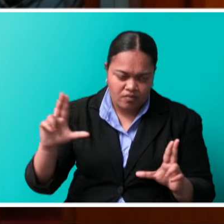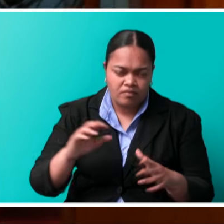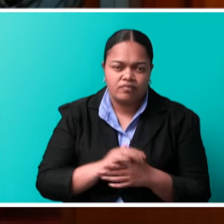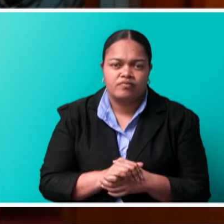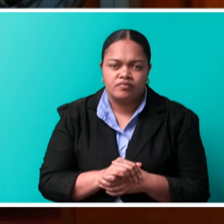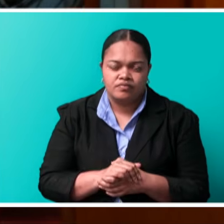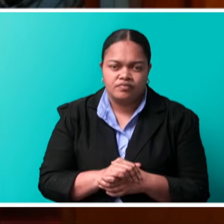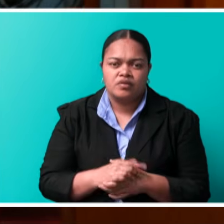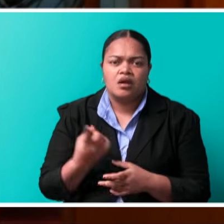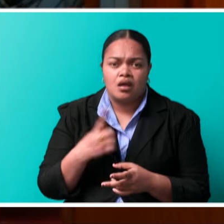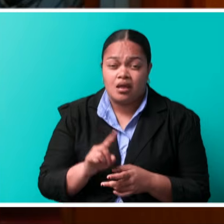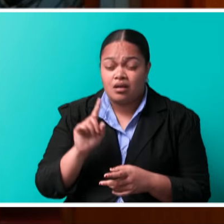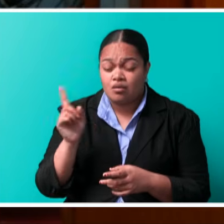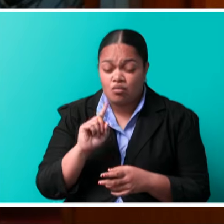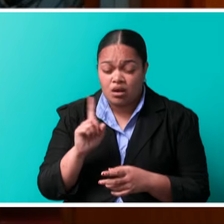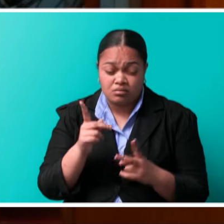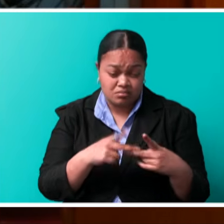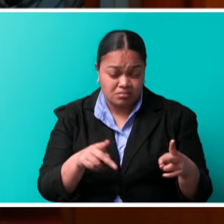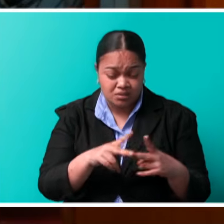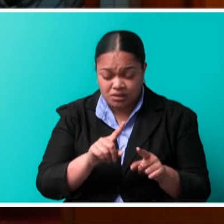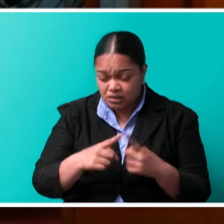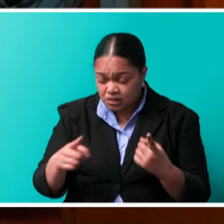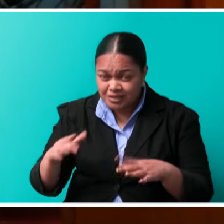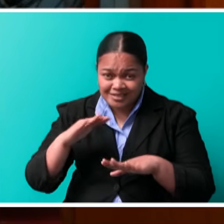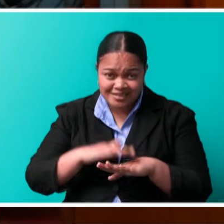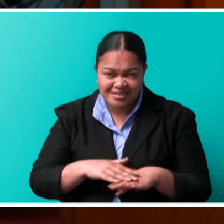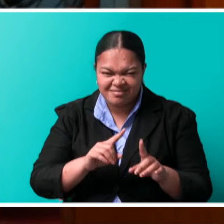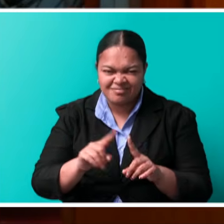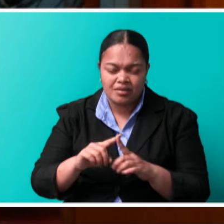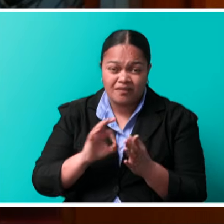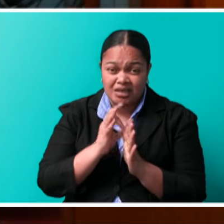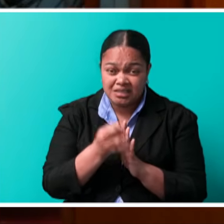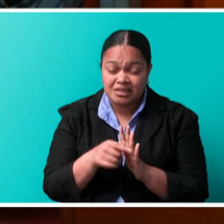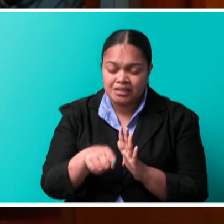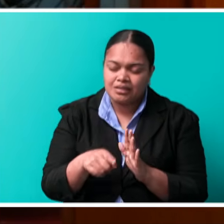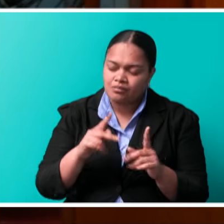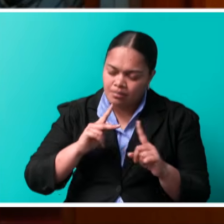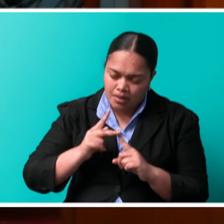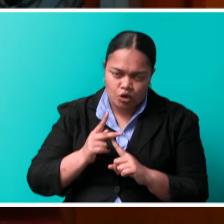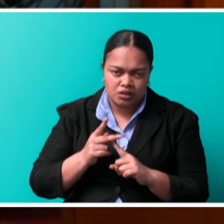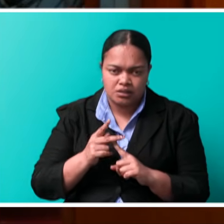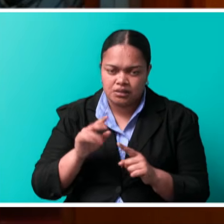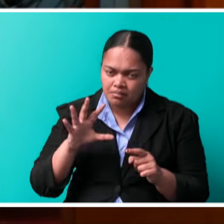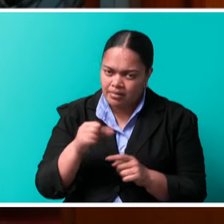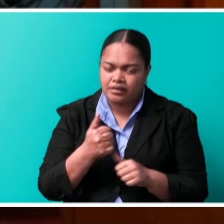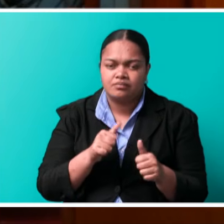being prioritized to strengthen Fiji's competitiveness as a leading global tourism